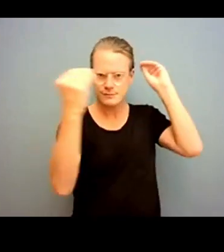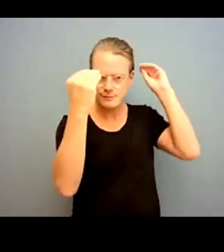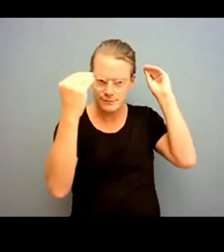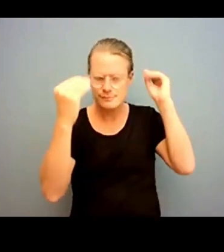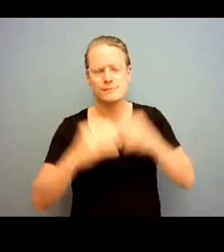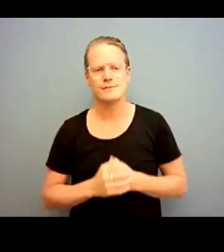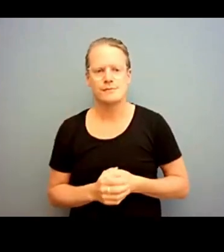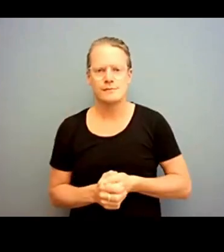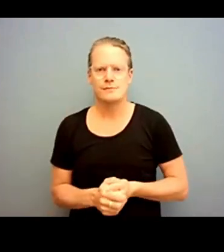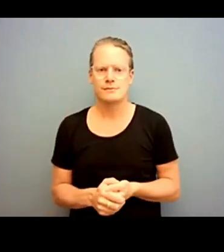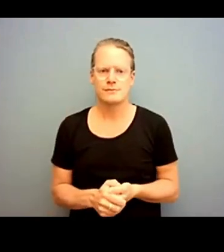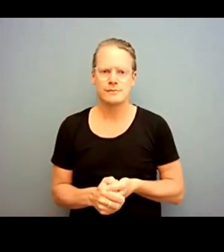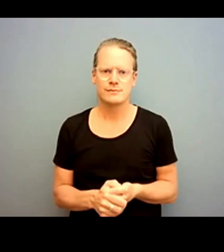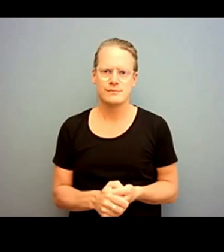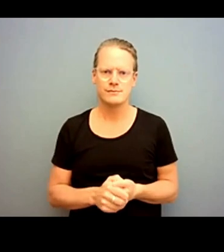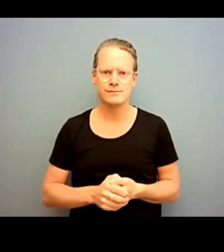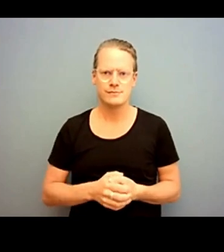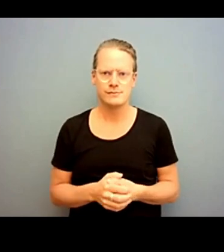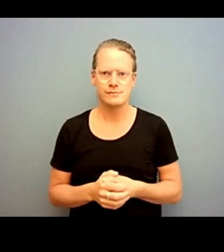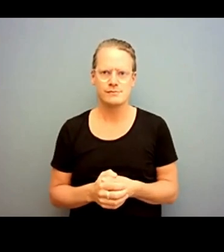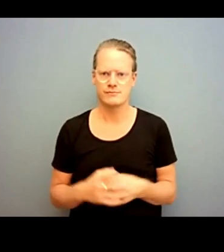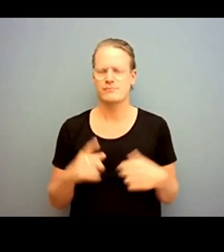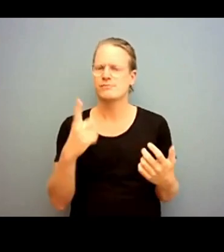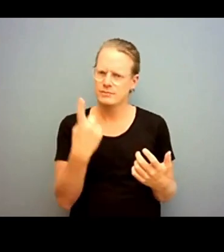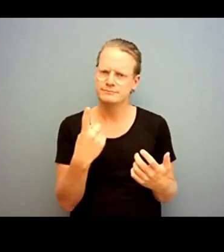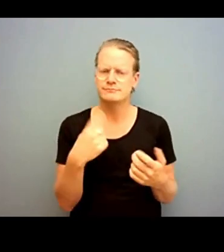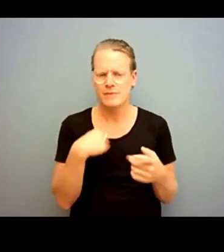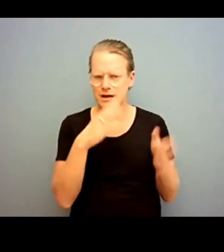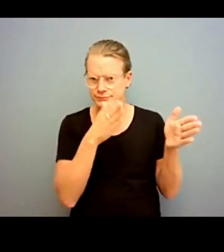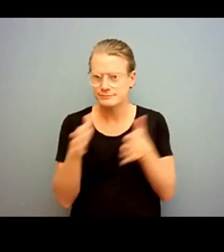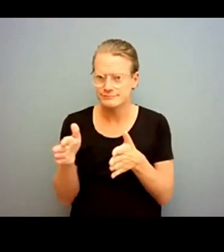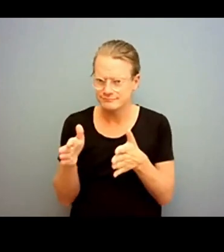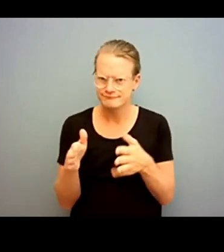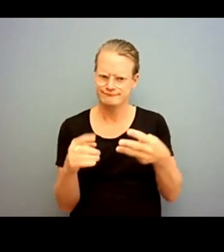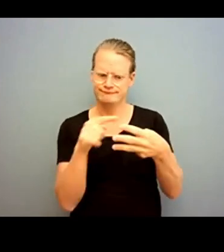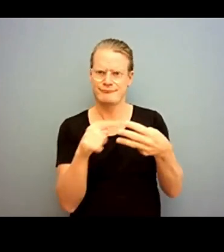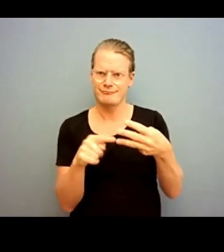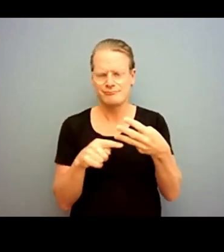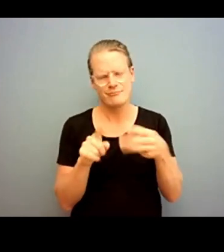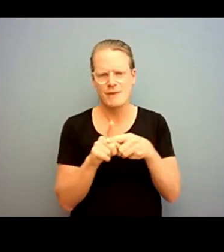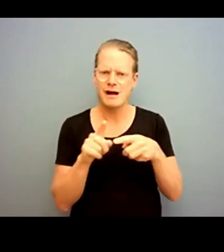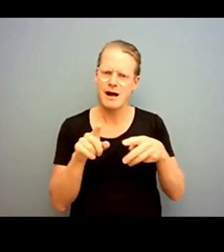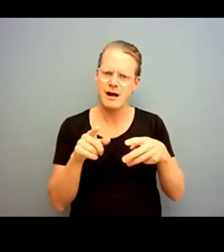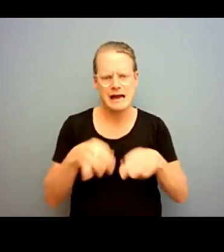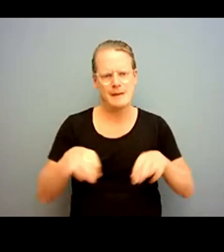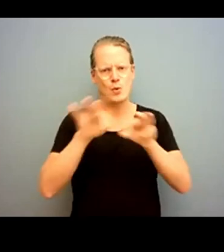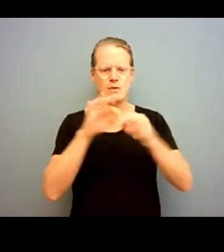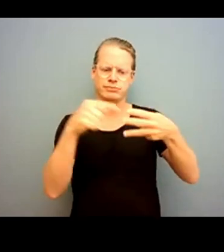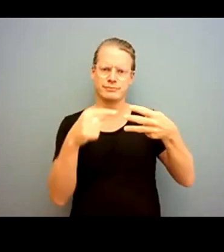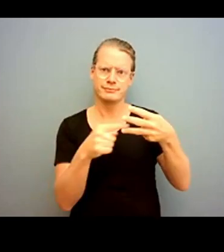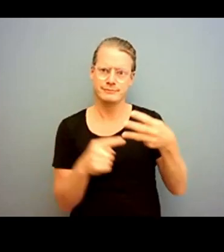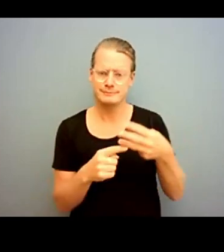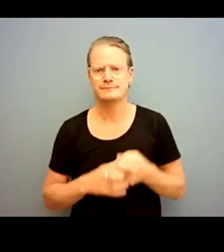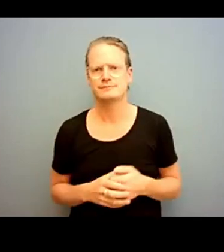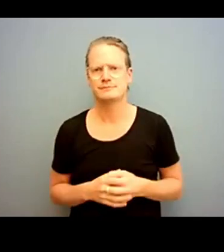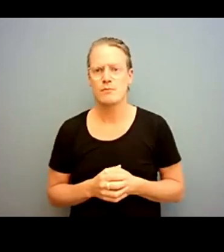the table, I just want to focus on three main points. First of all, I want to be crystal clear, or as clear